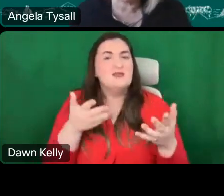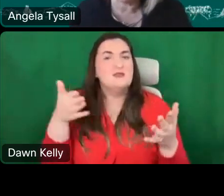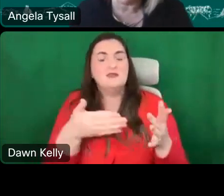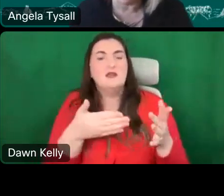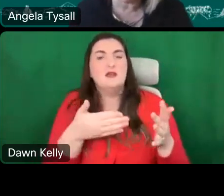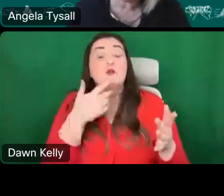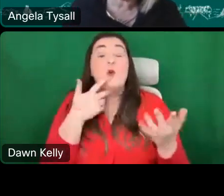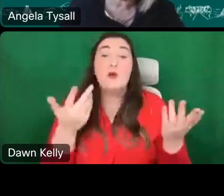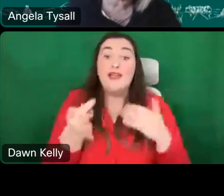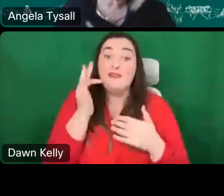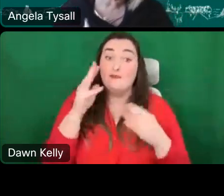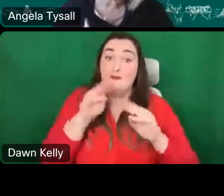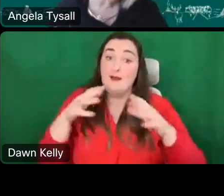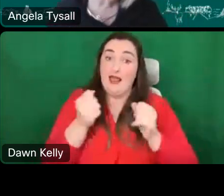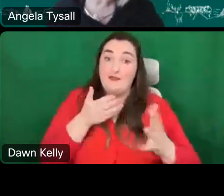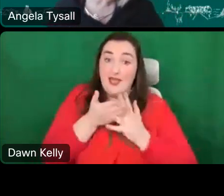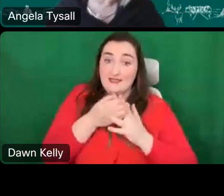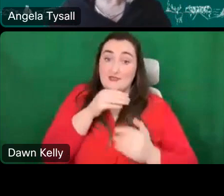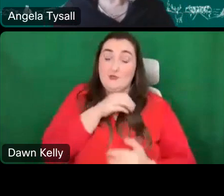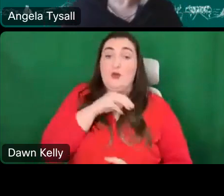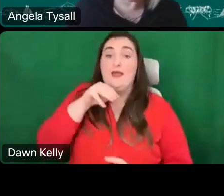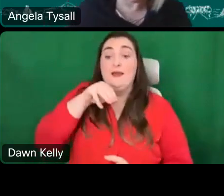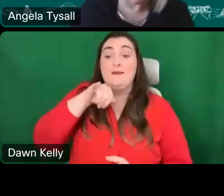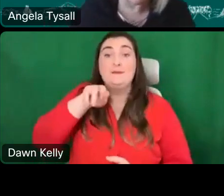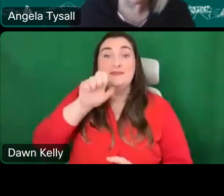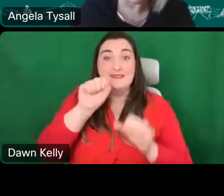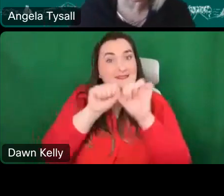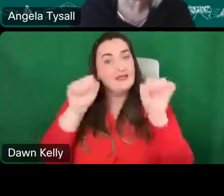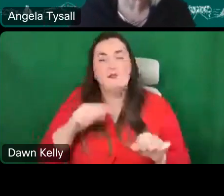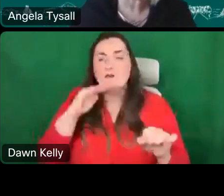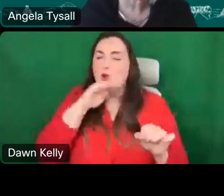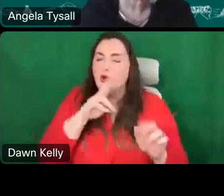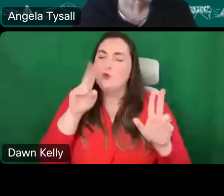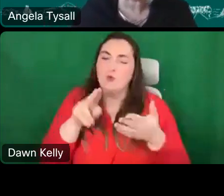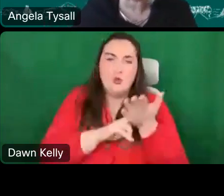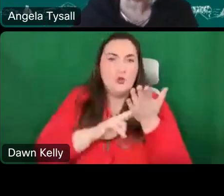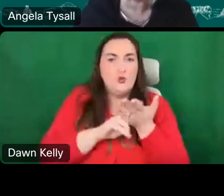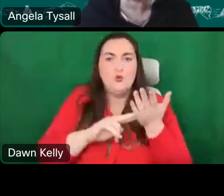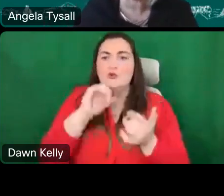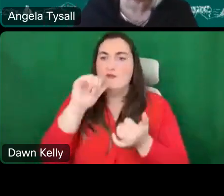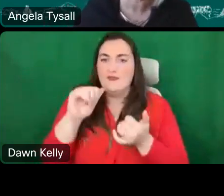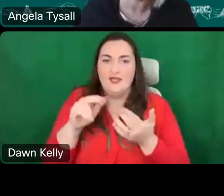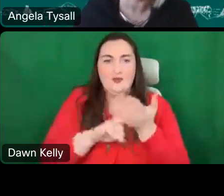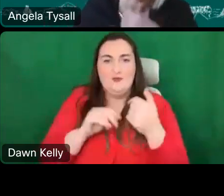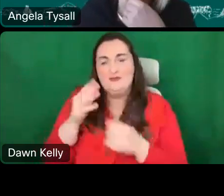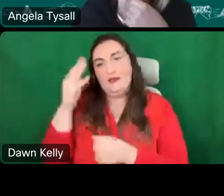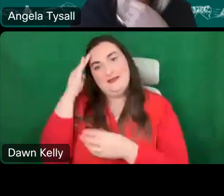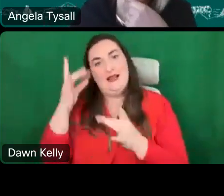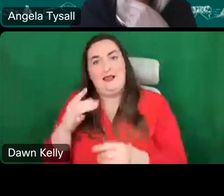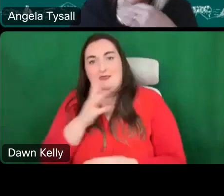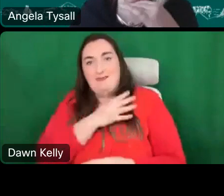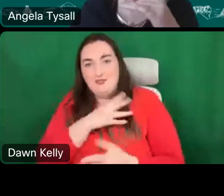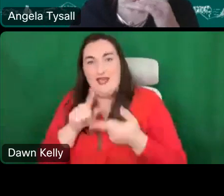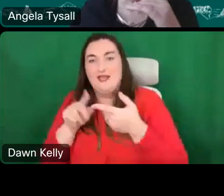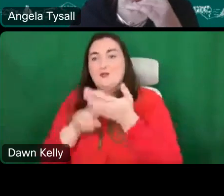where people have access to the NIM system, it's really important that they use the NIM system, that they don't go into the Mental Health Commission website, for example, and use the